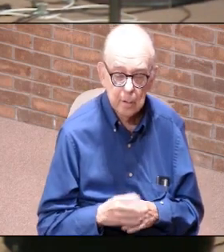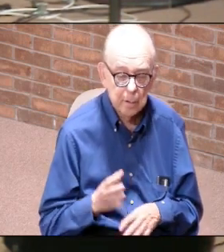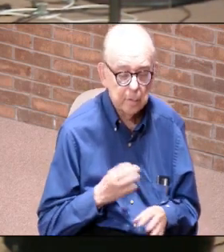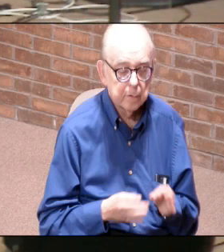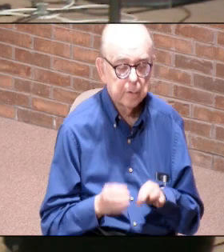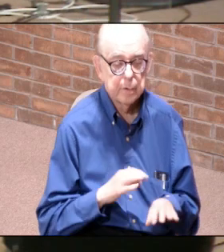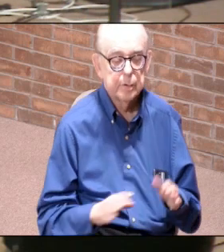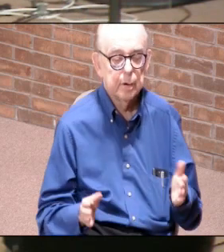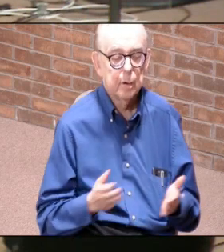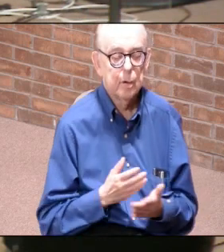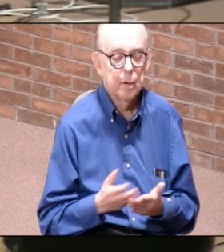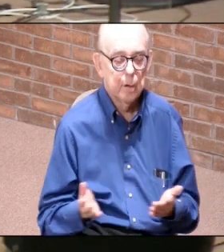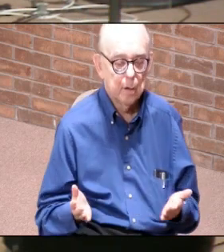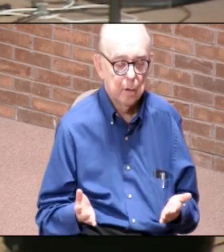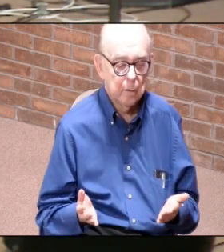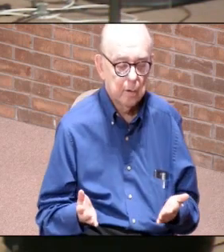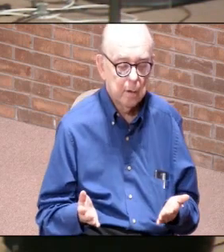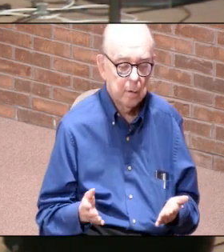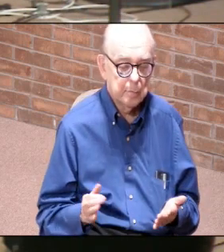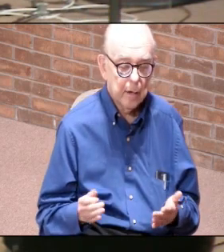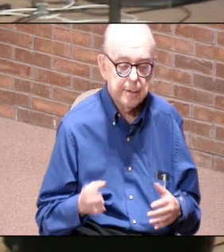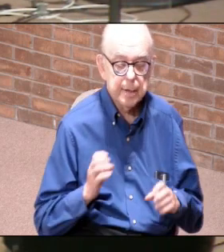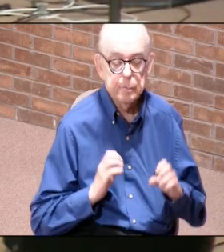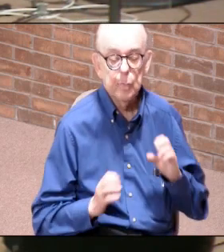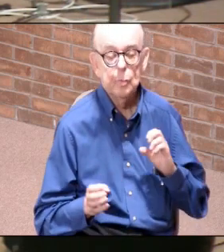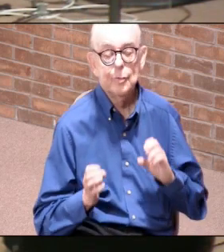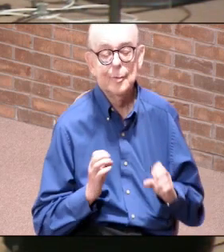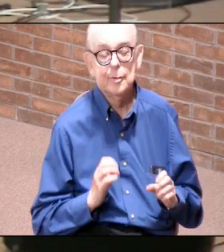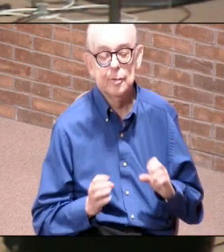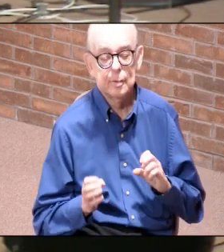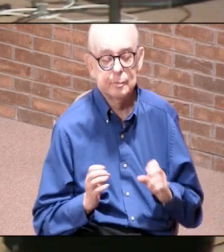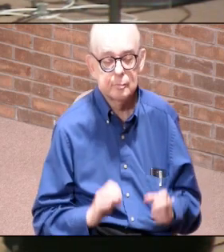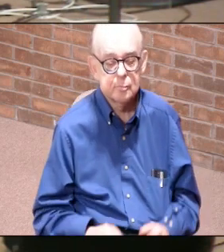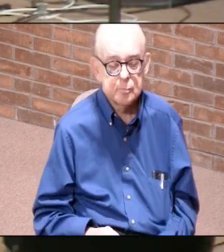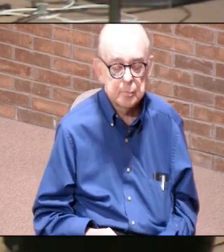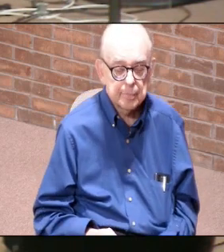instead of doing things by emotions.